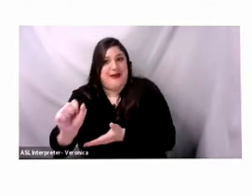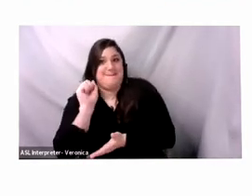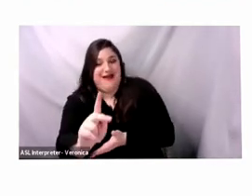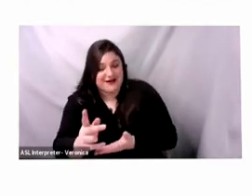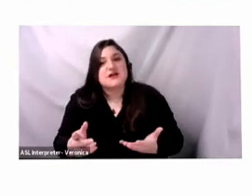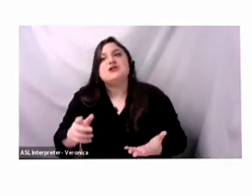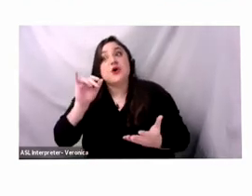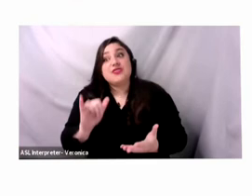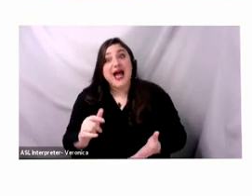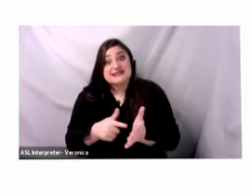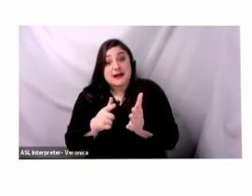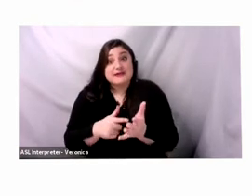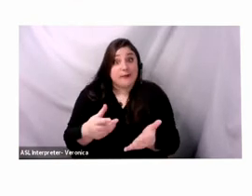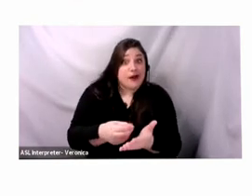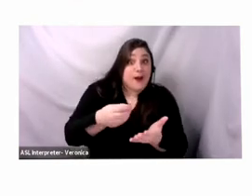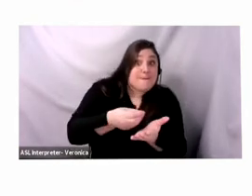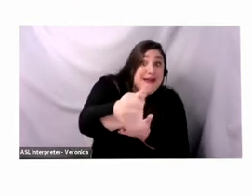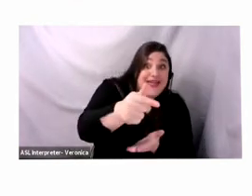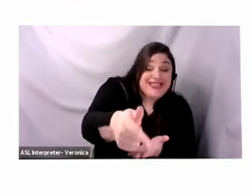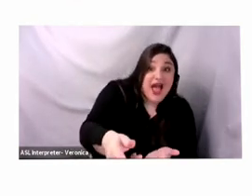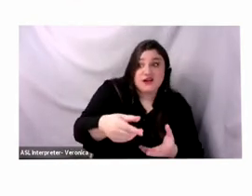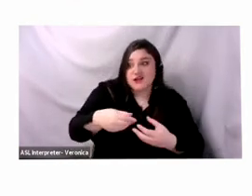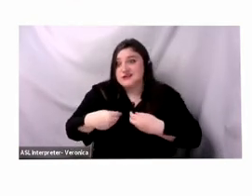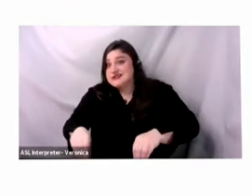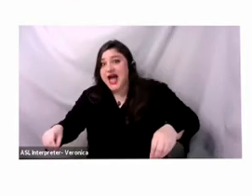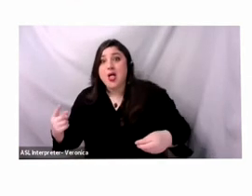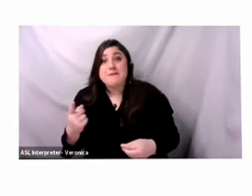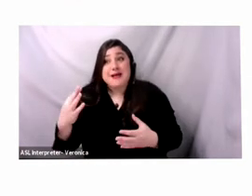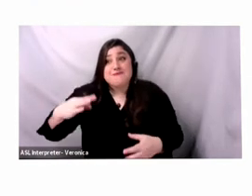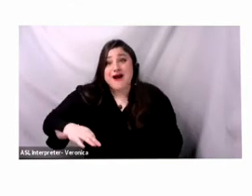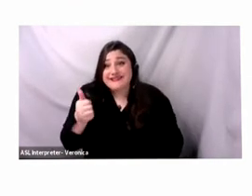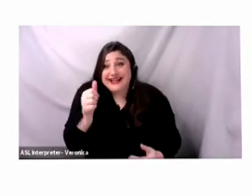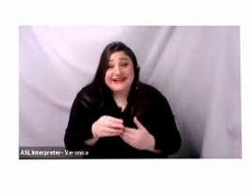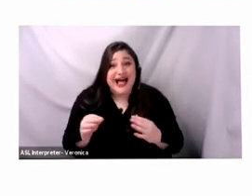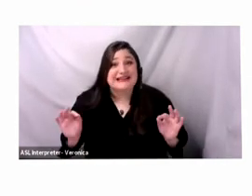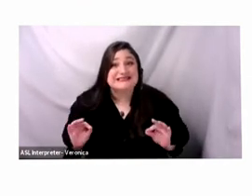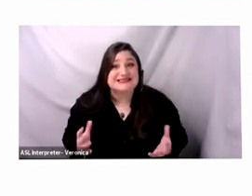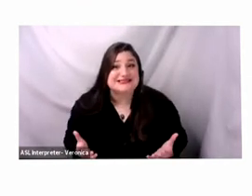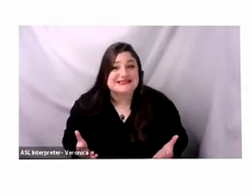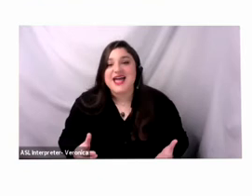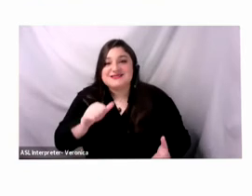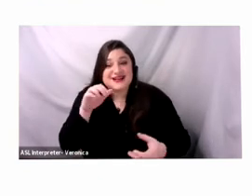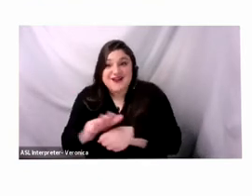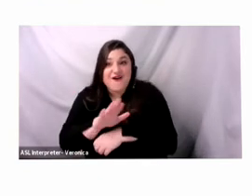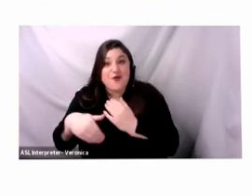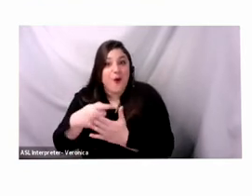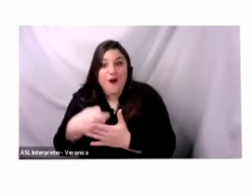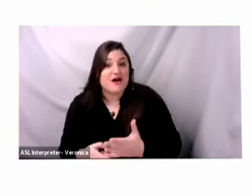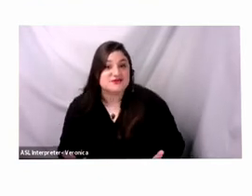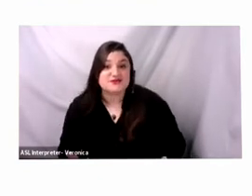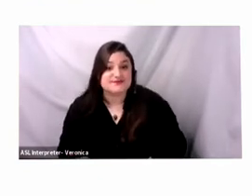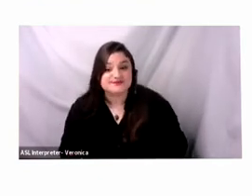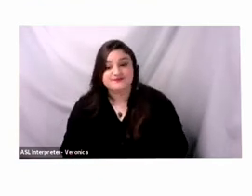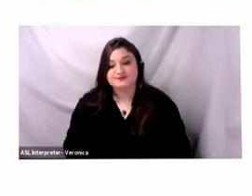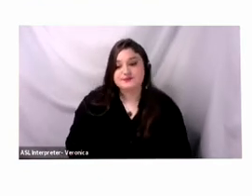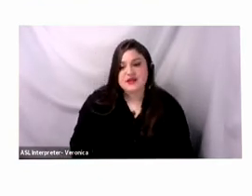profit. This is often not enough money to cover all of her expenses. You might be wondering who shops at Consumato,